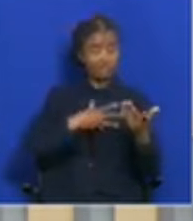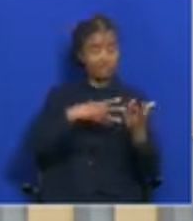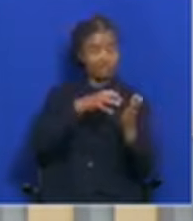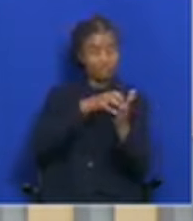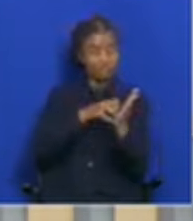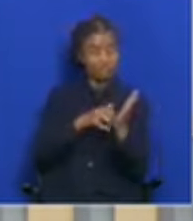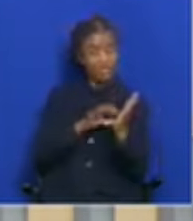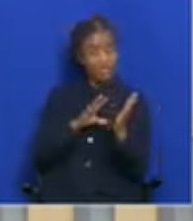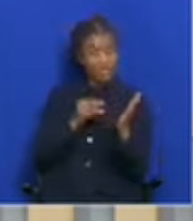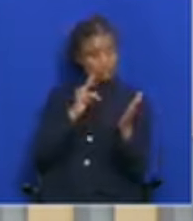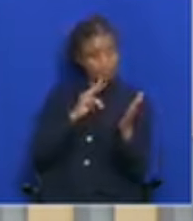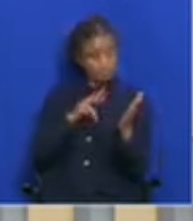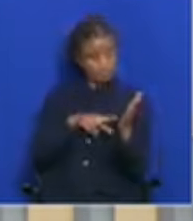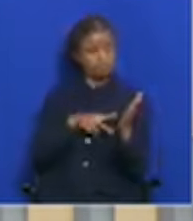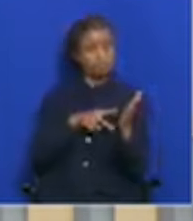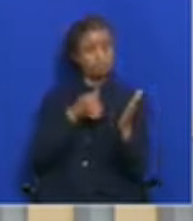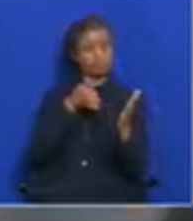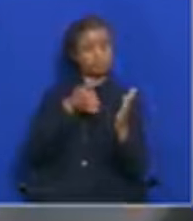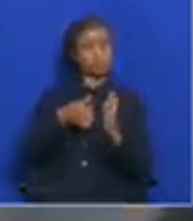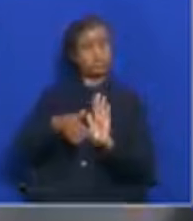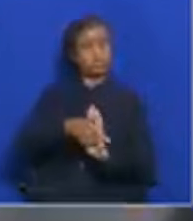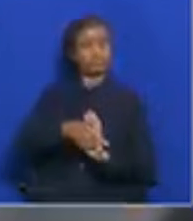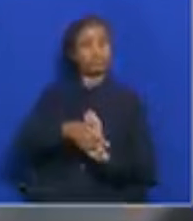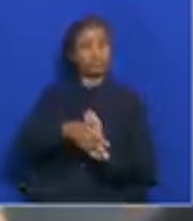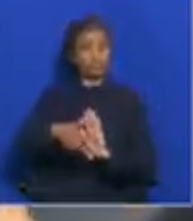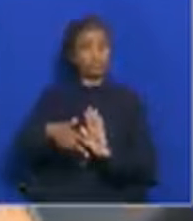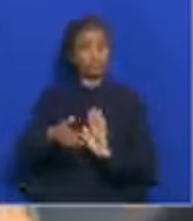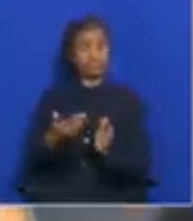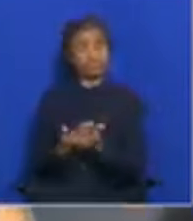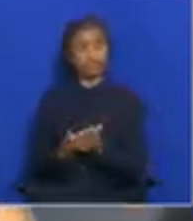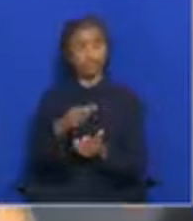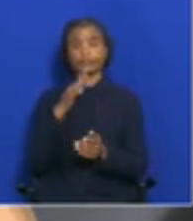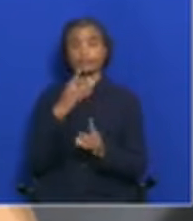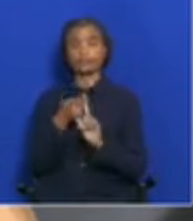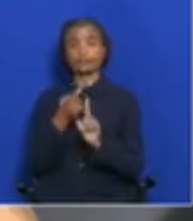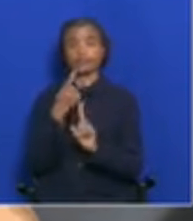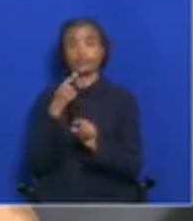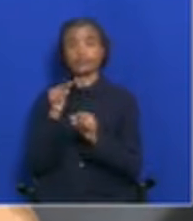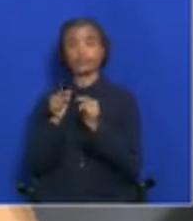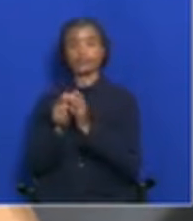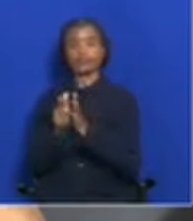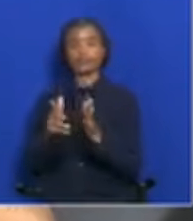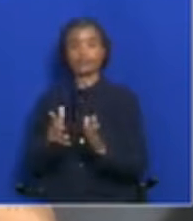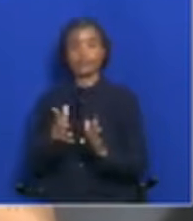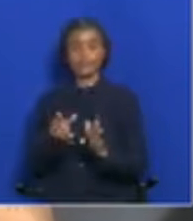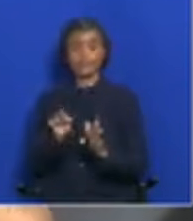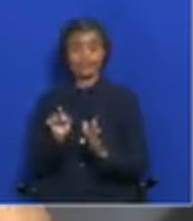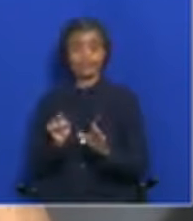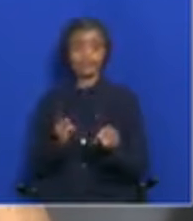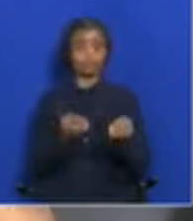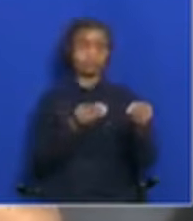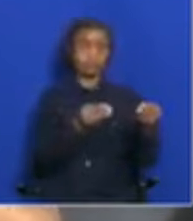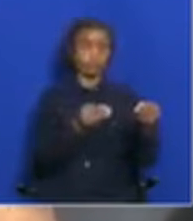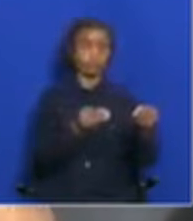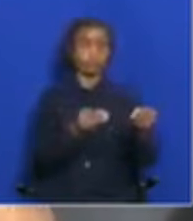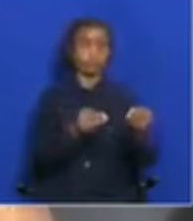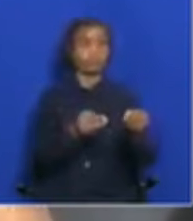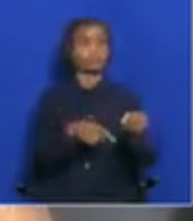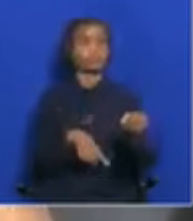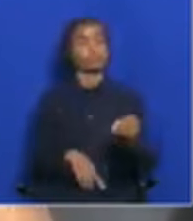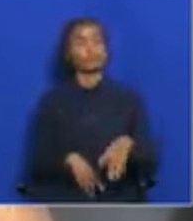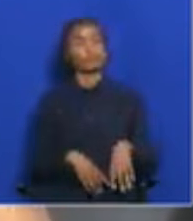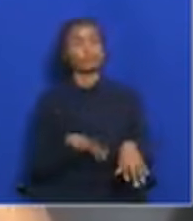prosecutors. And that document, is it part of the legislation that there must